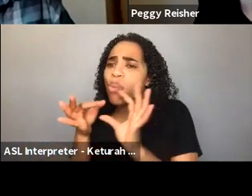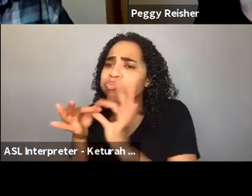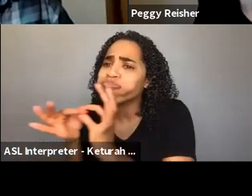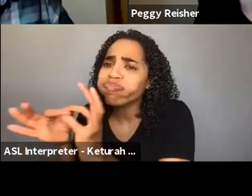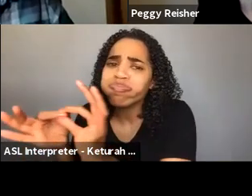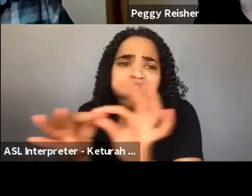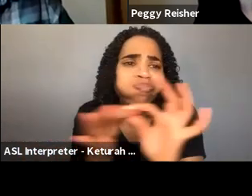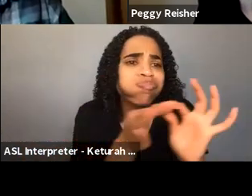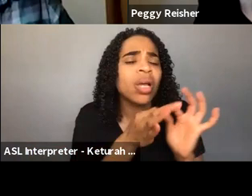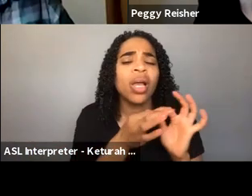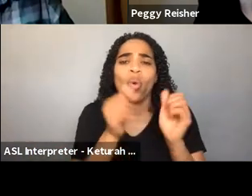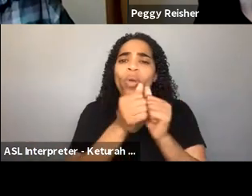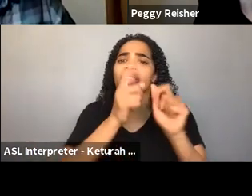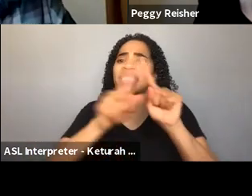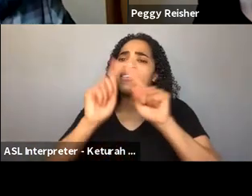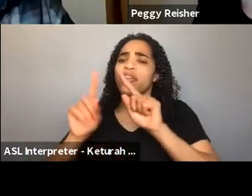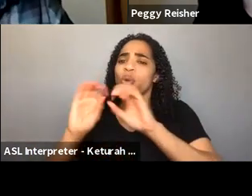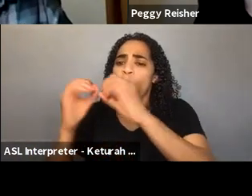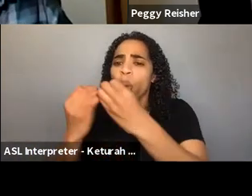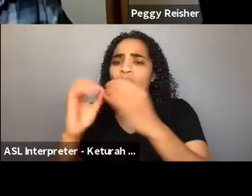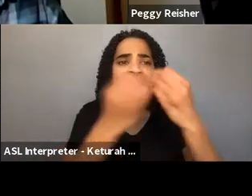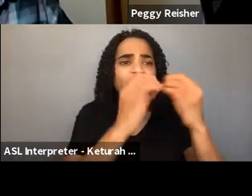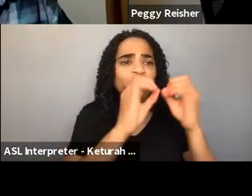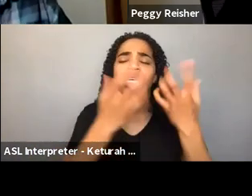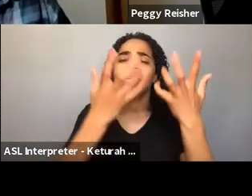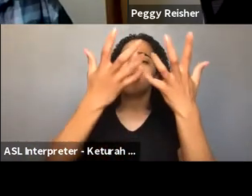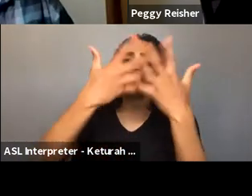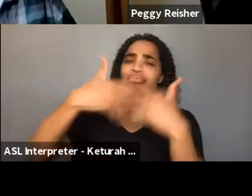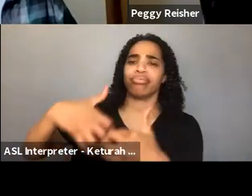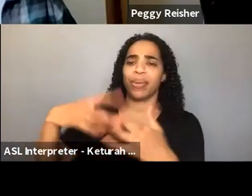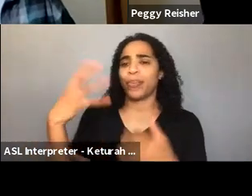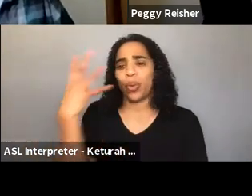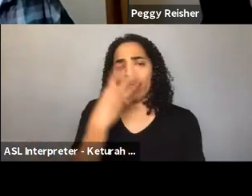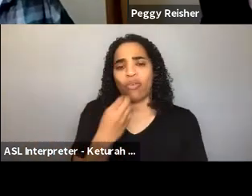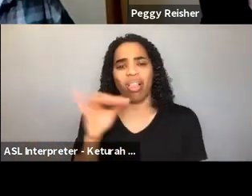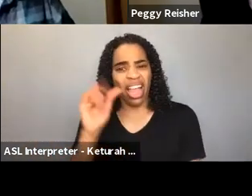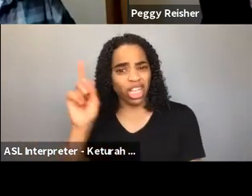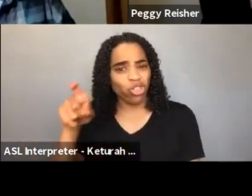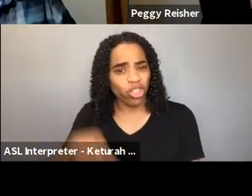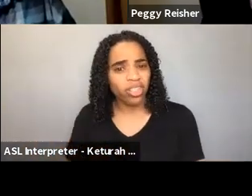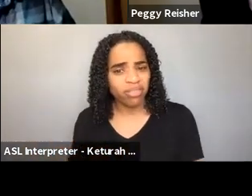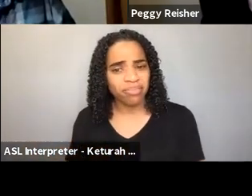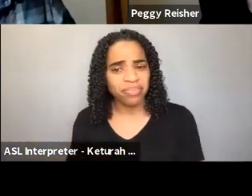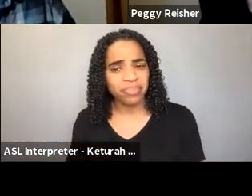meshed together like it should be. So,